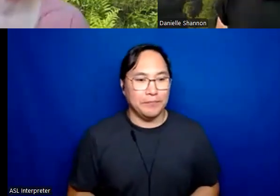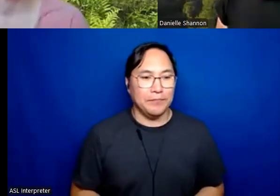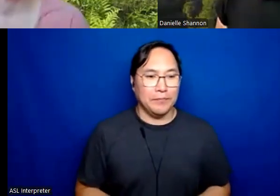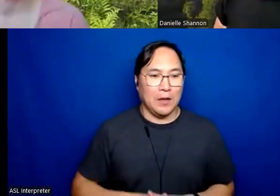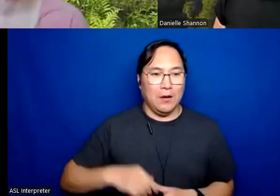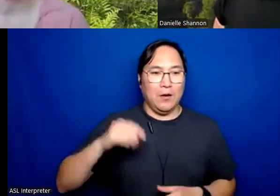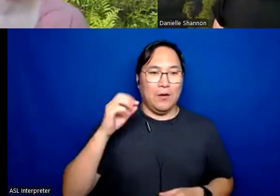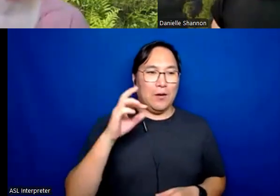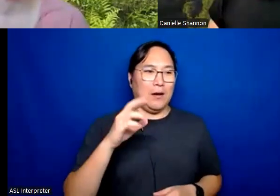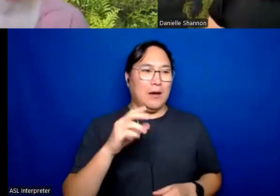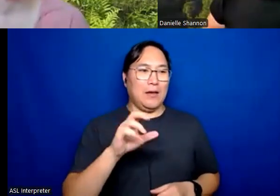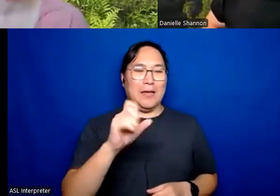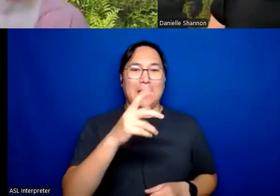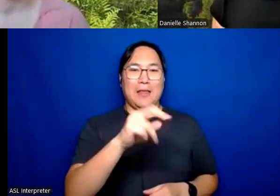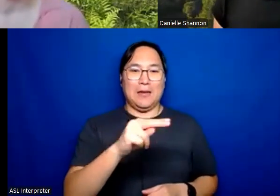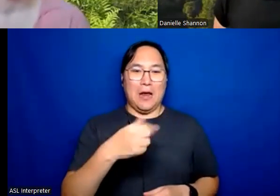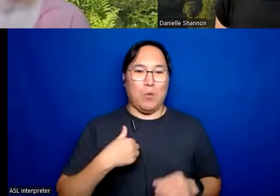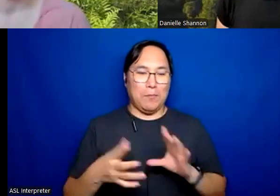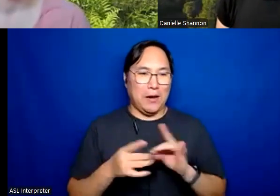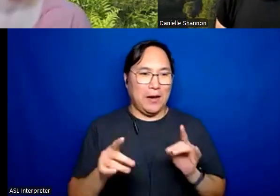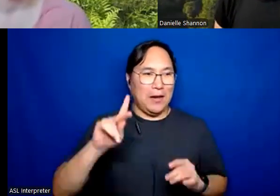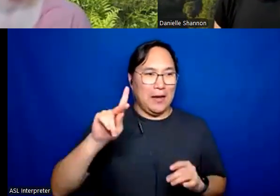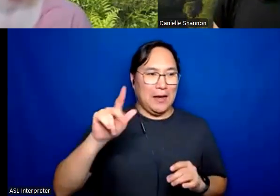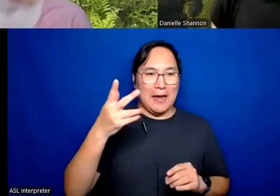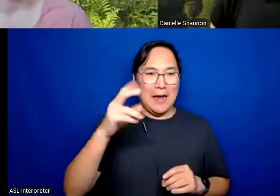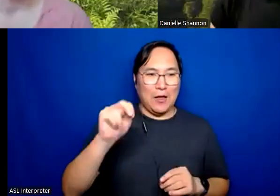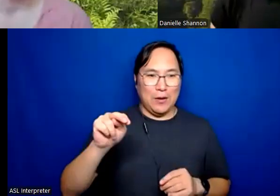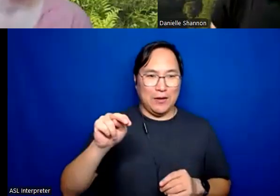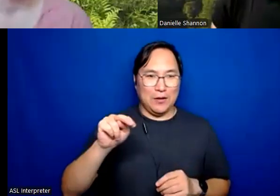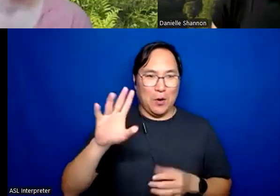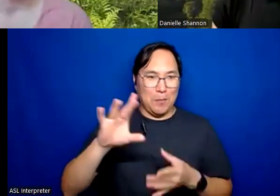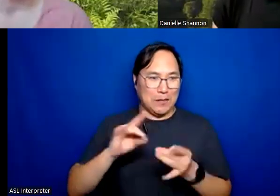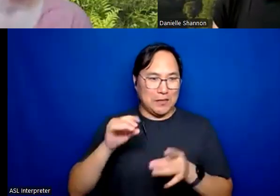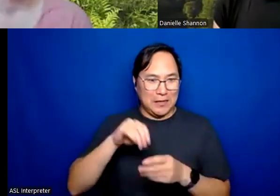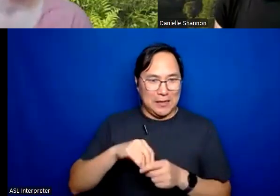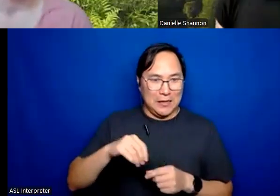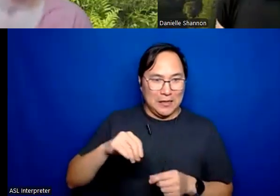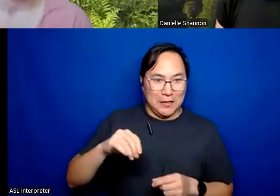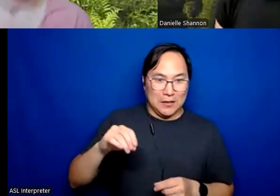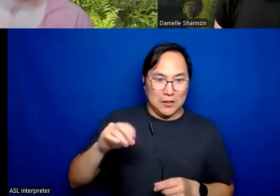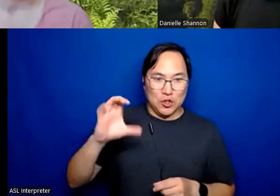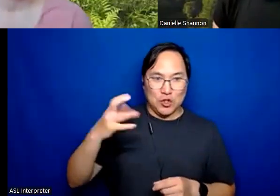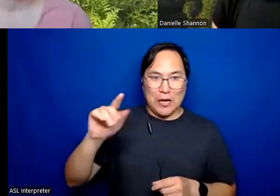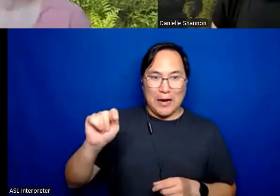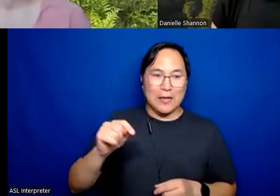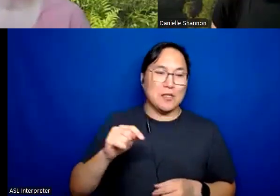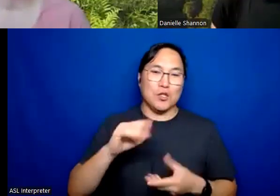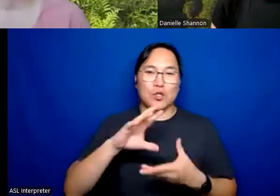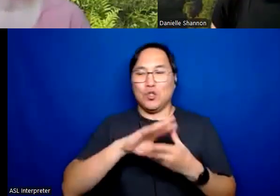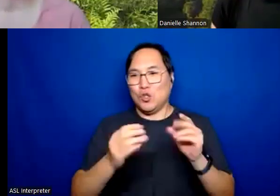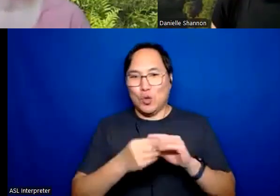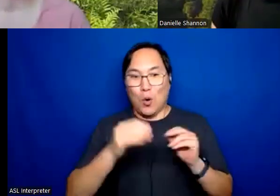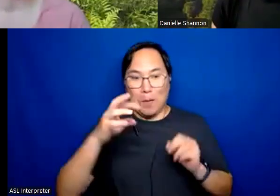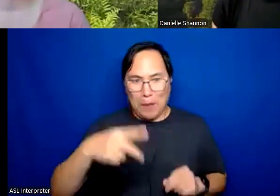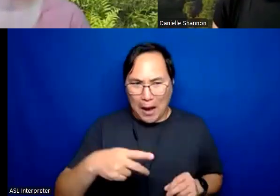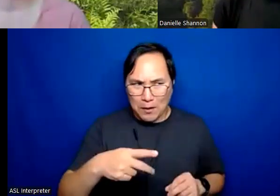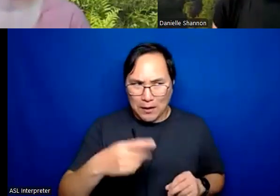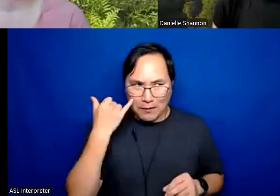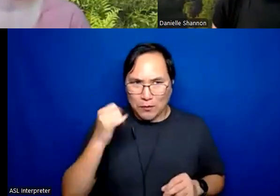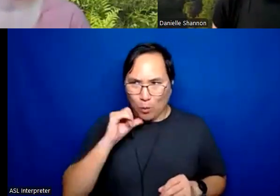So I wanted to share, someone, Kathryn Schmidt just posted to the chat, is it a story map if it doesn't have a map? You